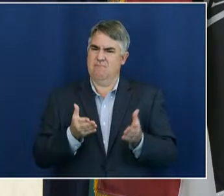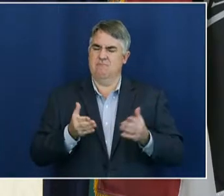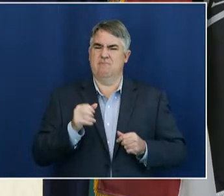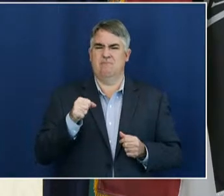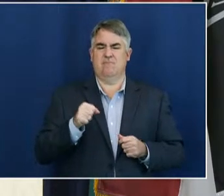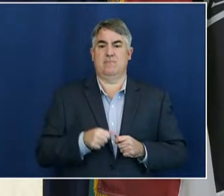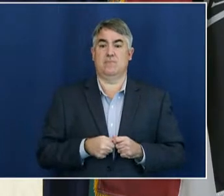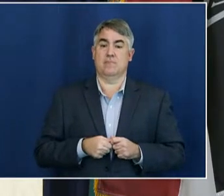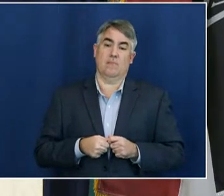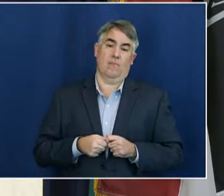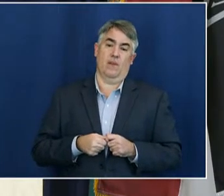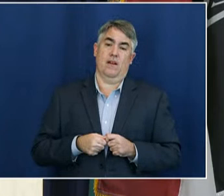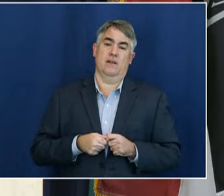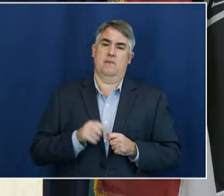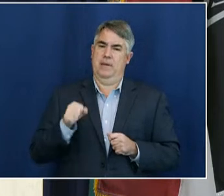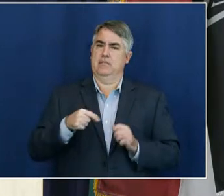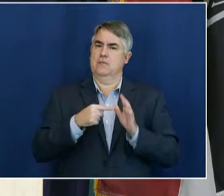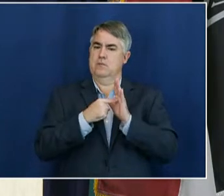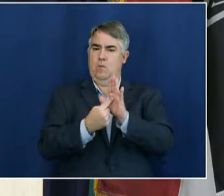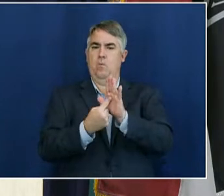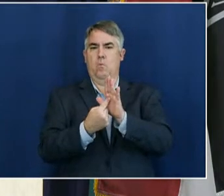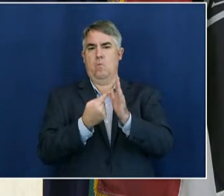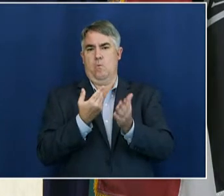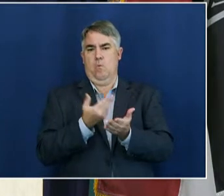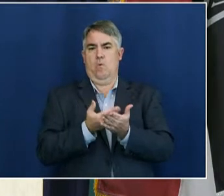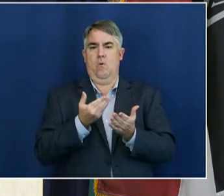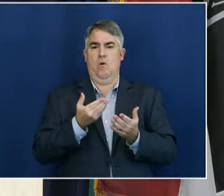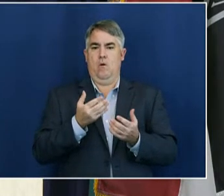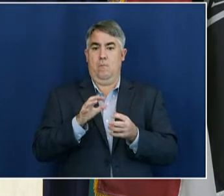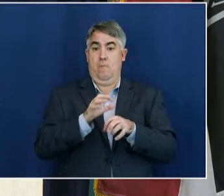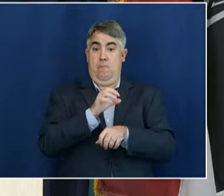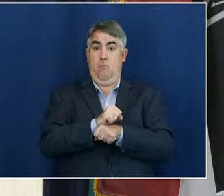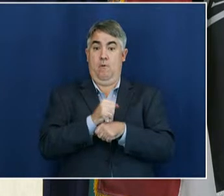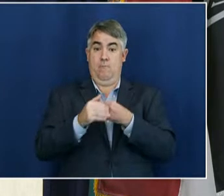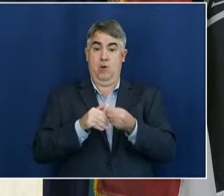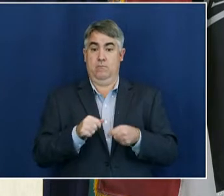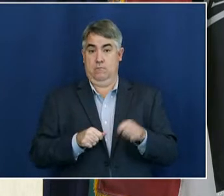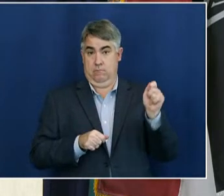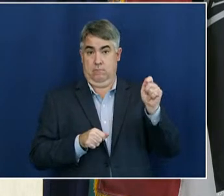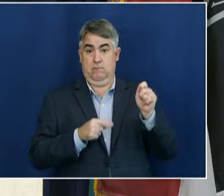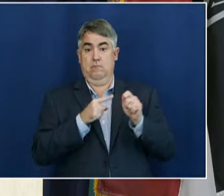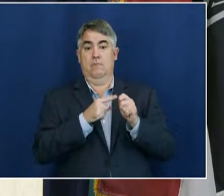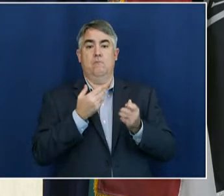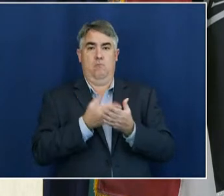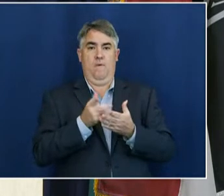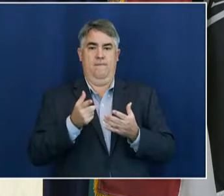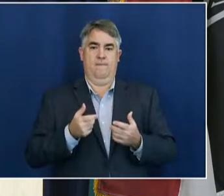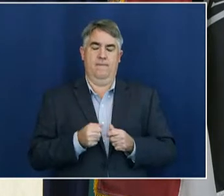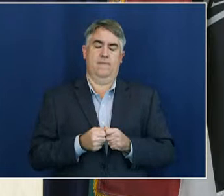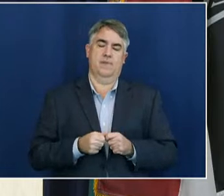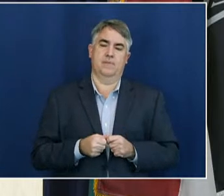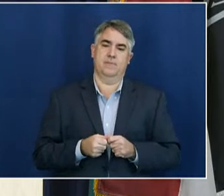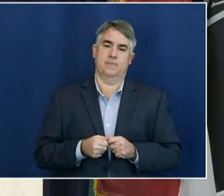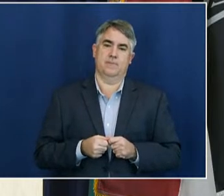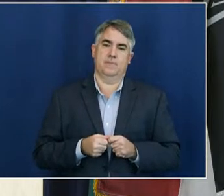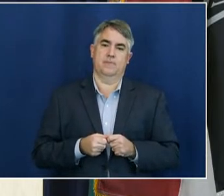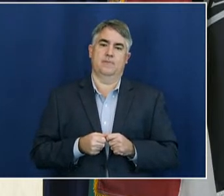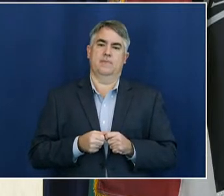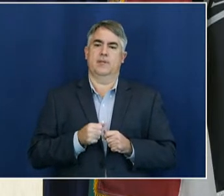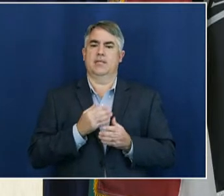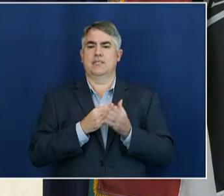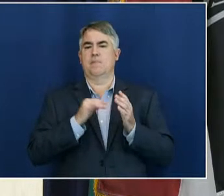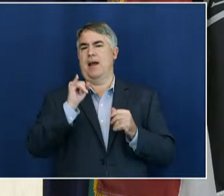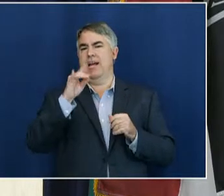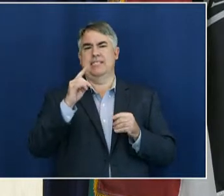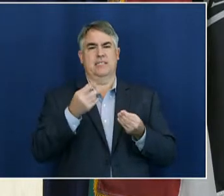required to show that both in the appointment process and when you show up to show some documentation, some identification that you